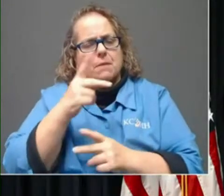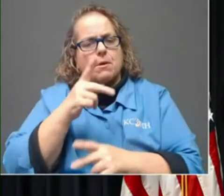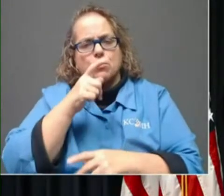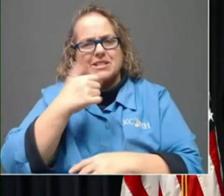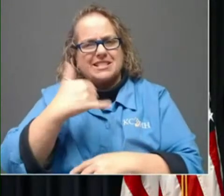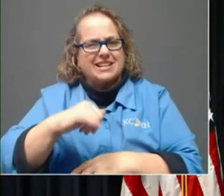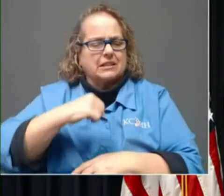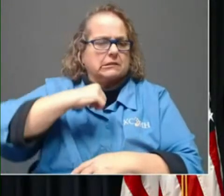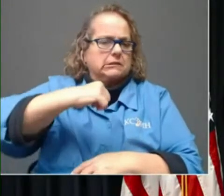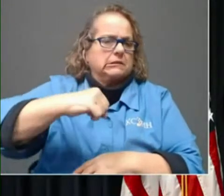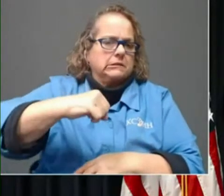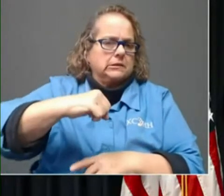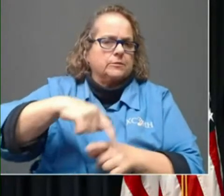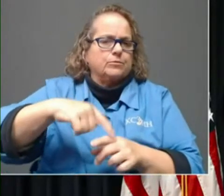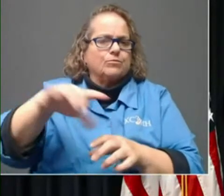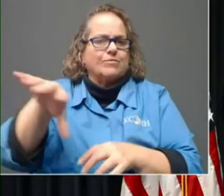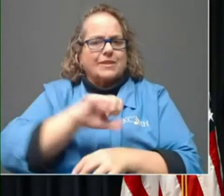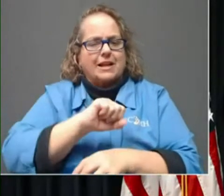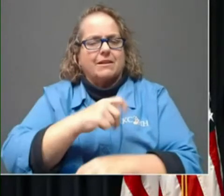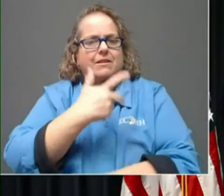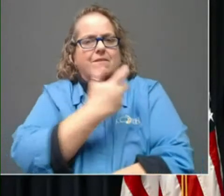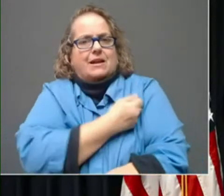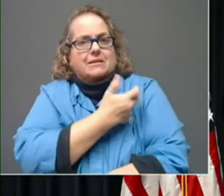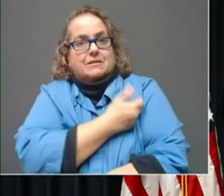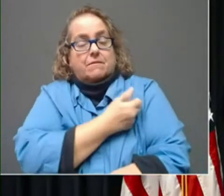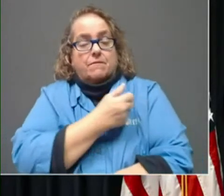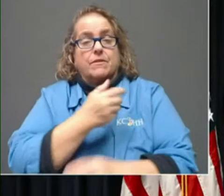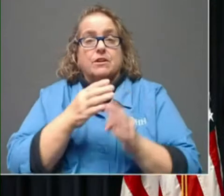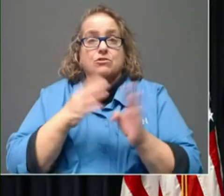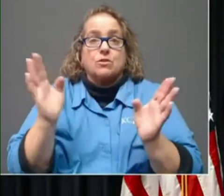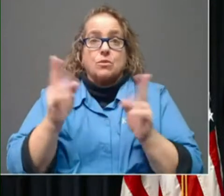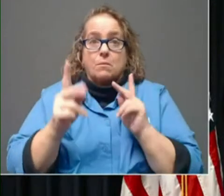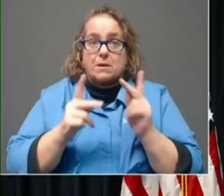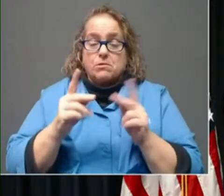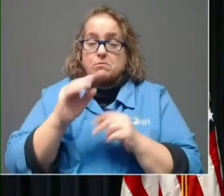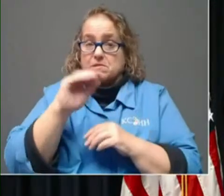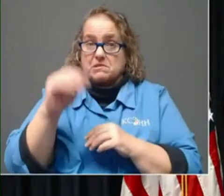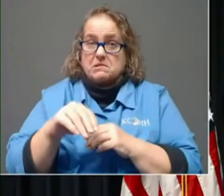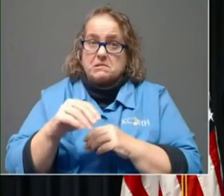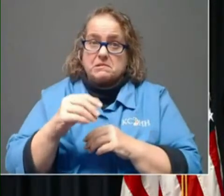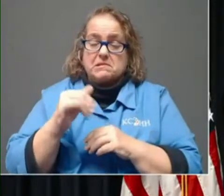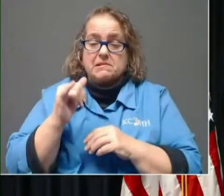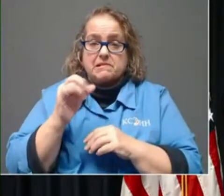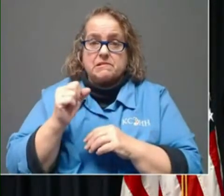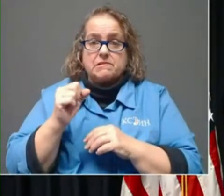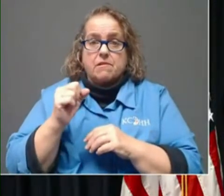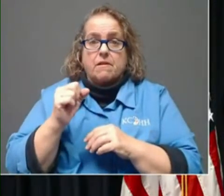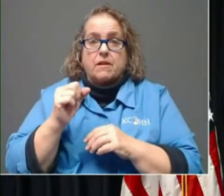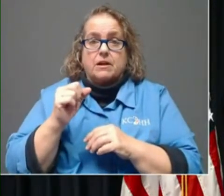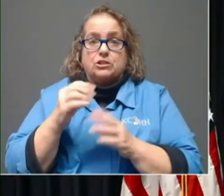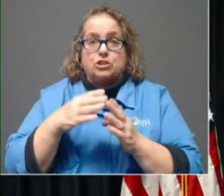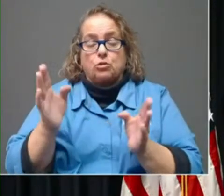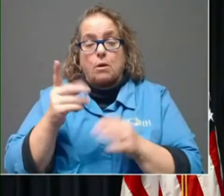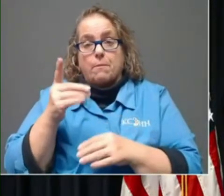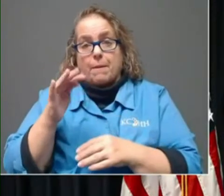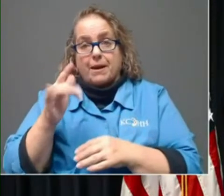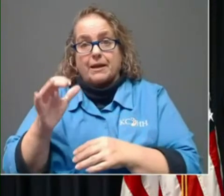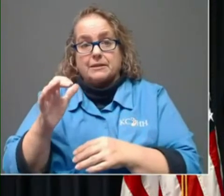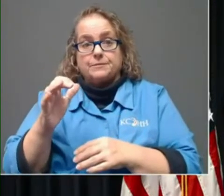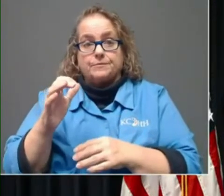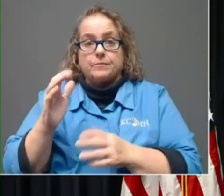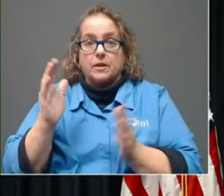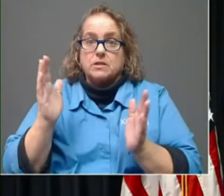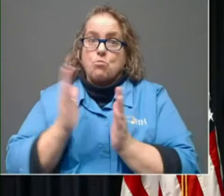take the vaccine? You said the general public percentage was smaller than the educators, so we've got a significant number of people out